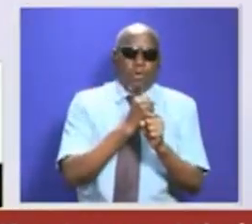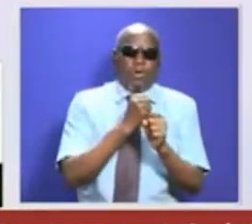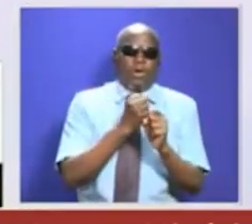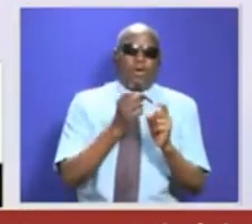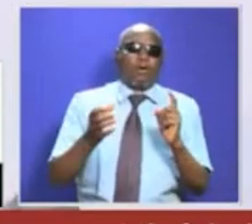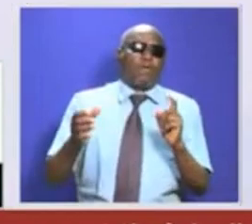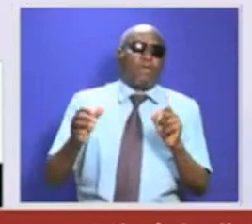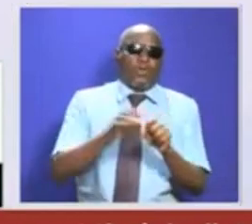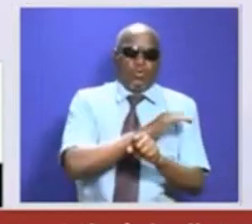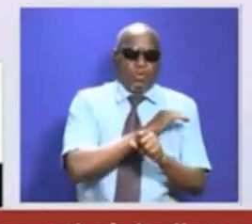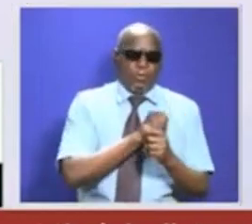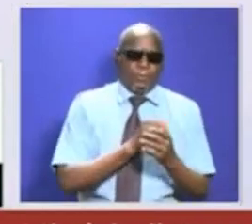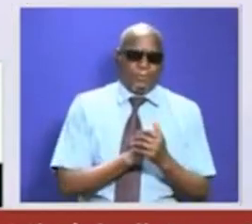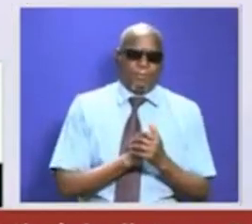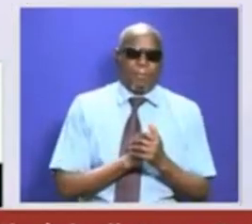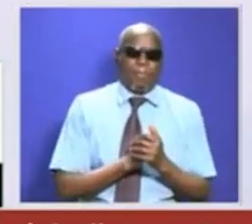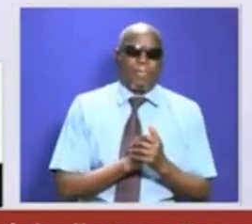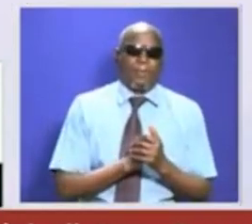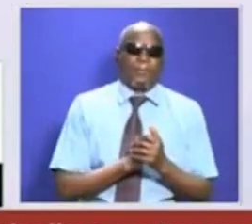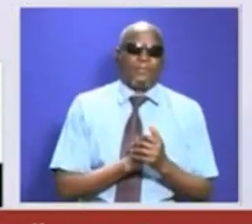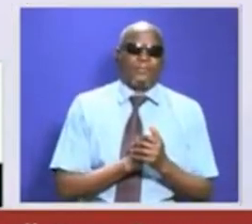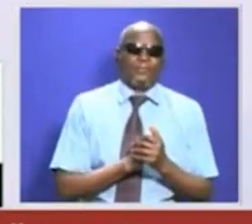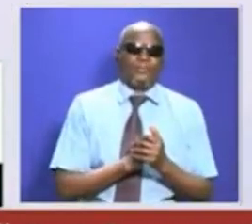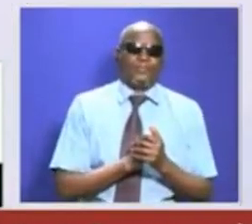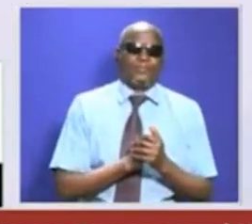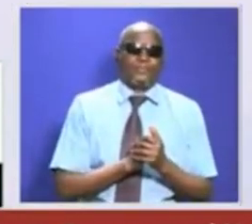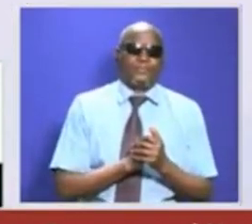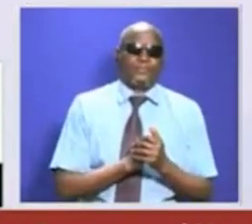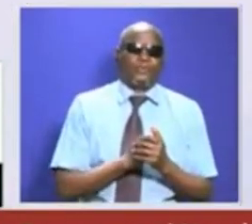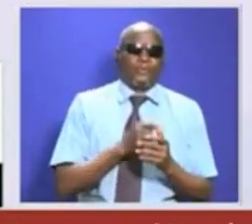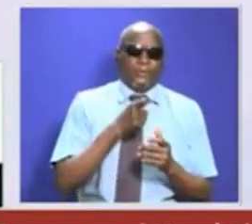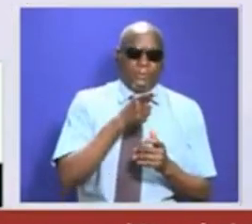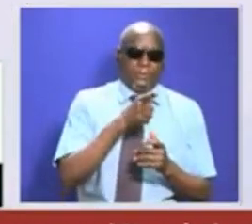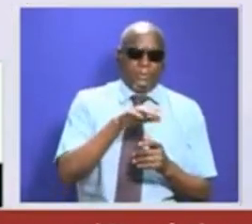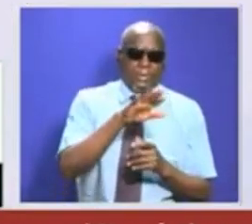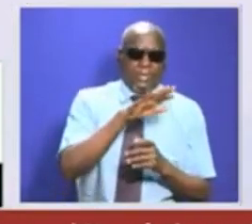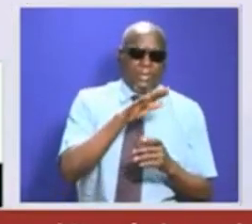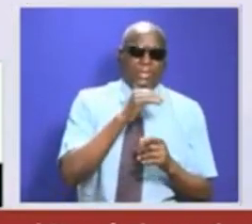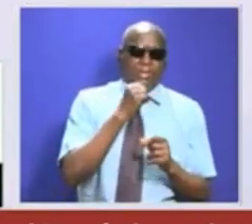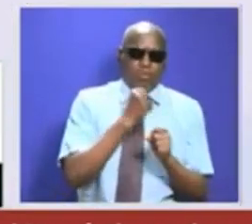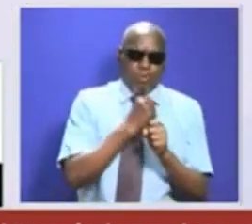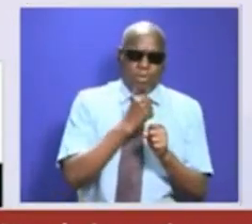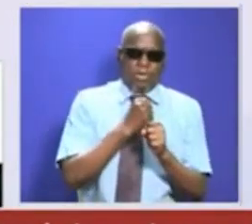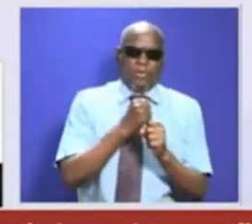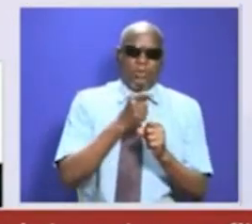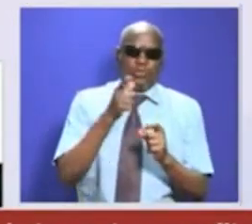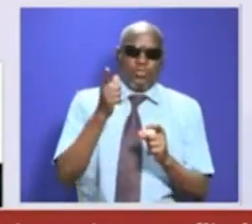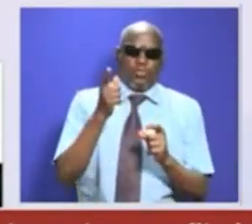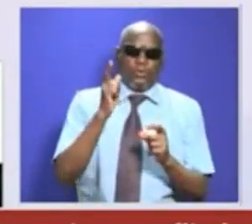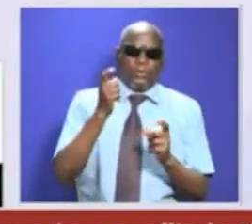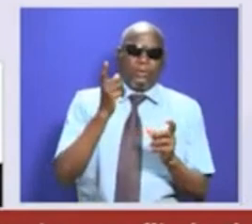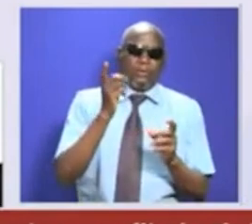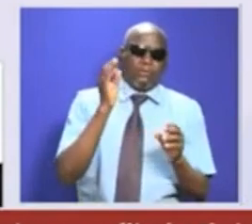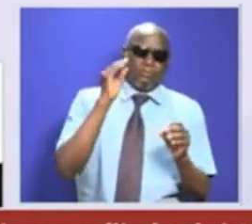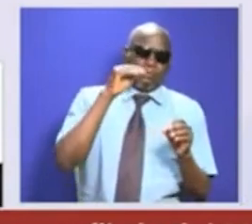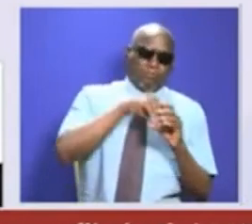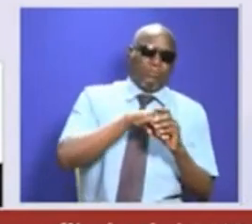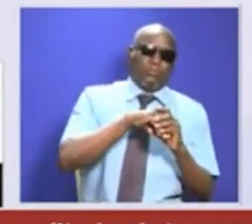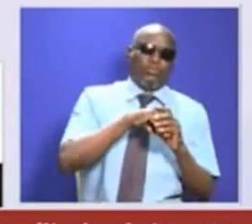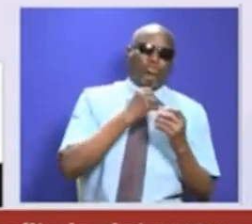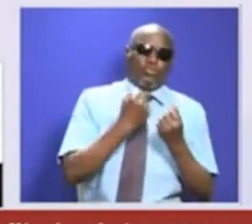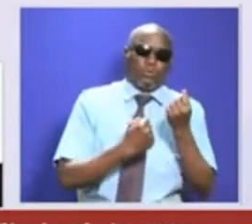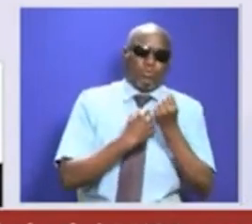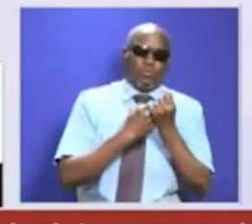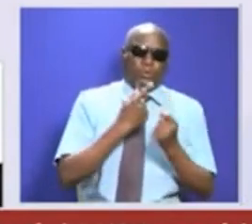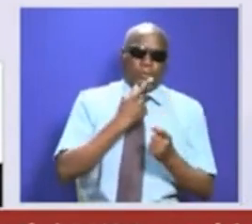This is the direction we have chosen to focus on. This is where you need to come in and support us. It is not possible for the government or